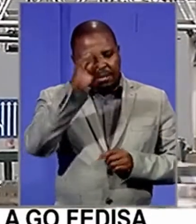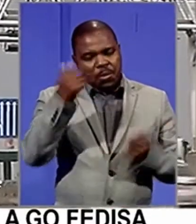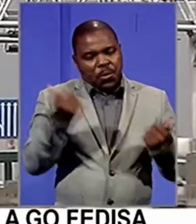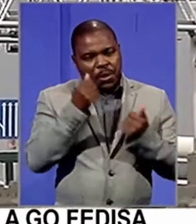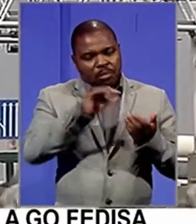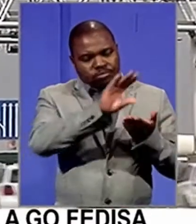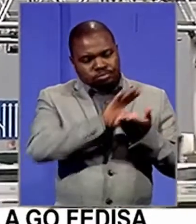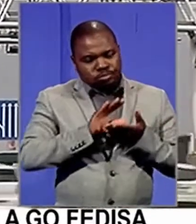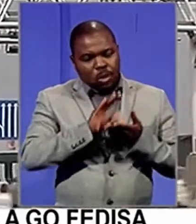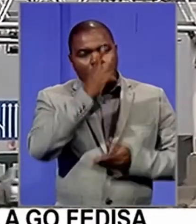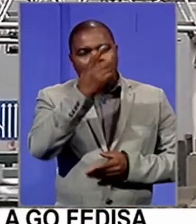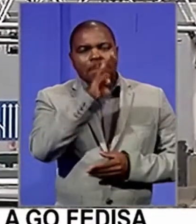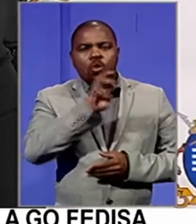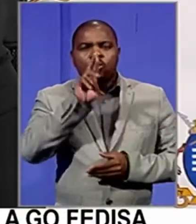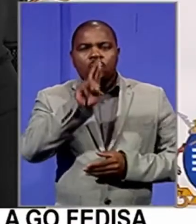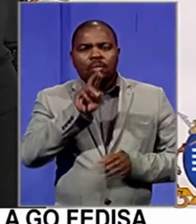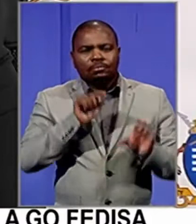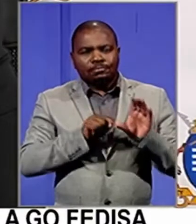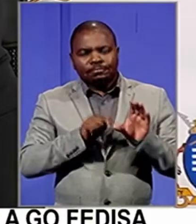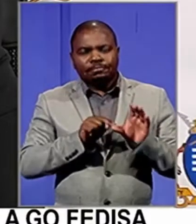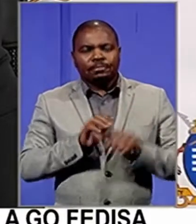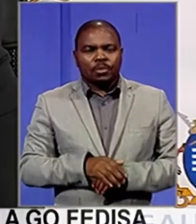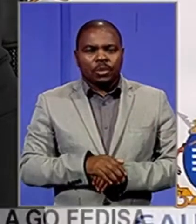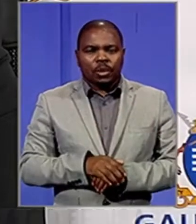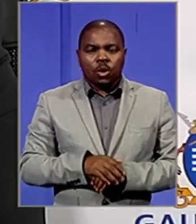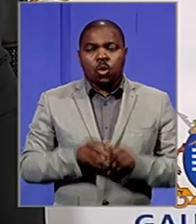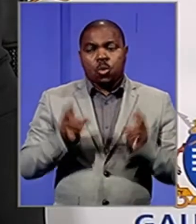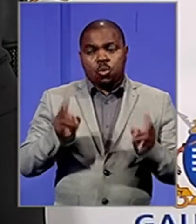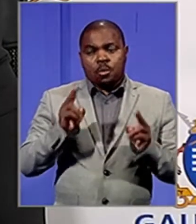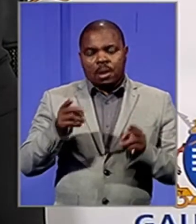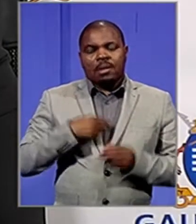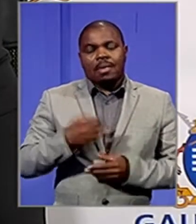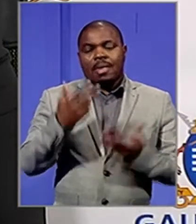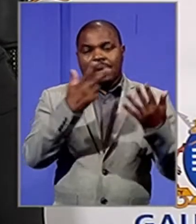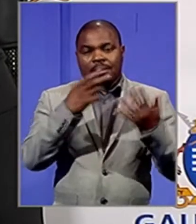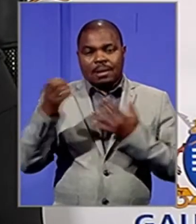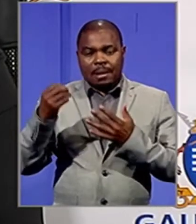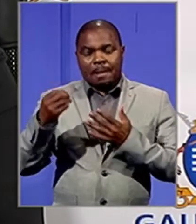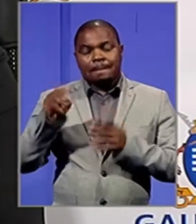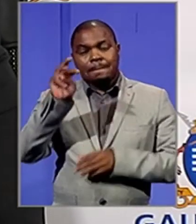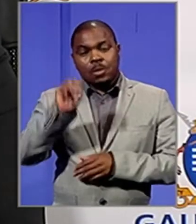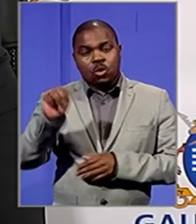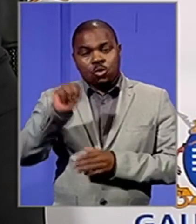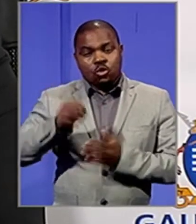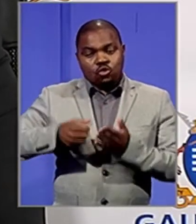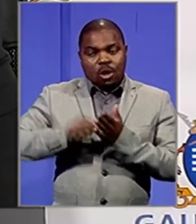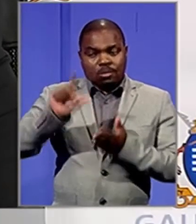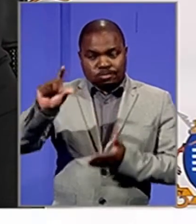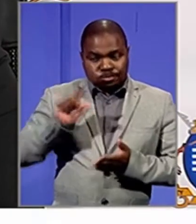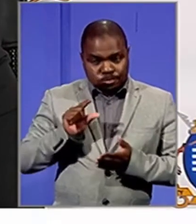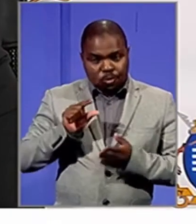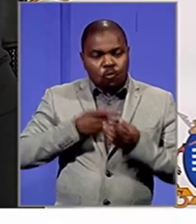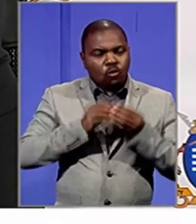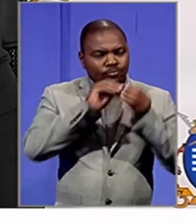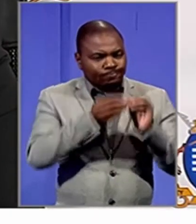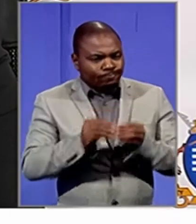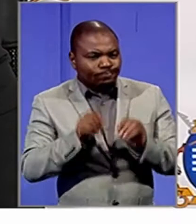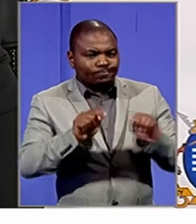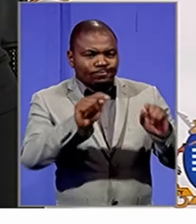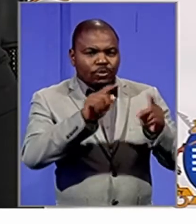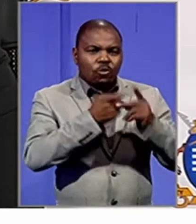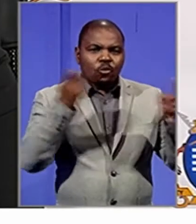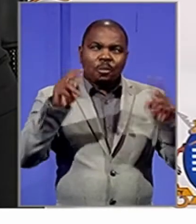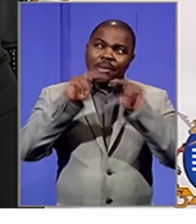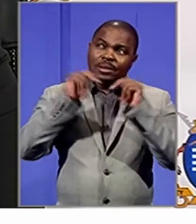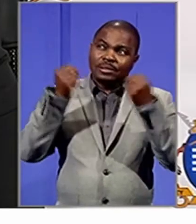duelela sekoloto seo. We normally get 800 million grant for maintenance as a province from